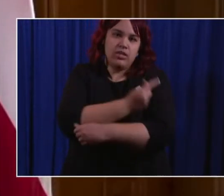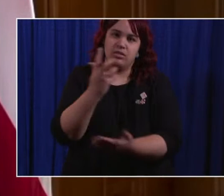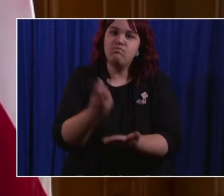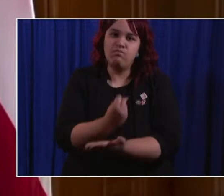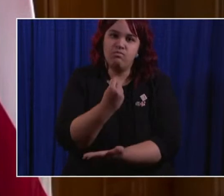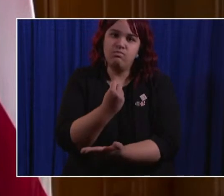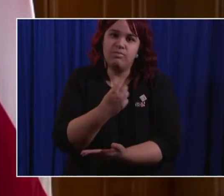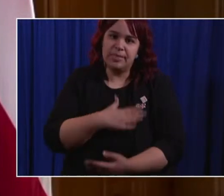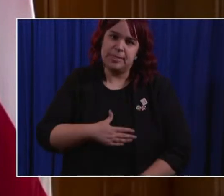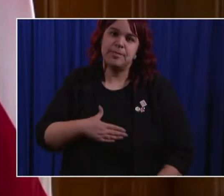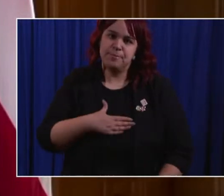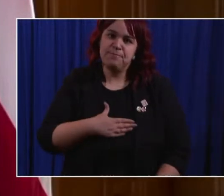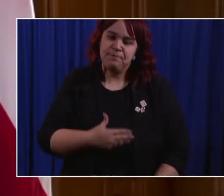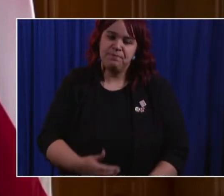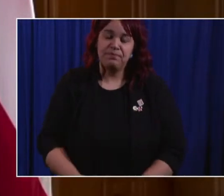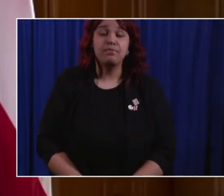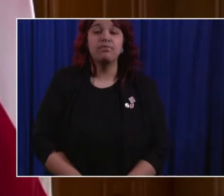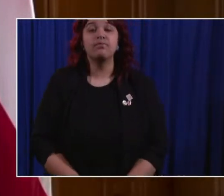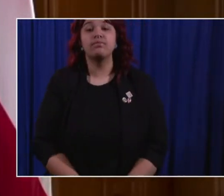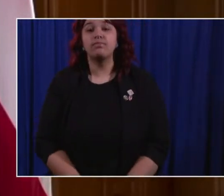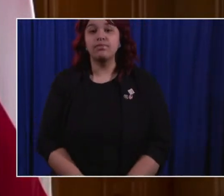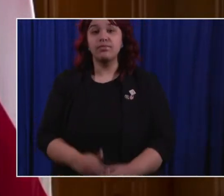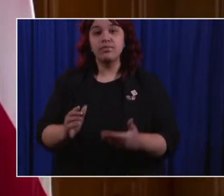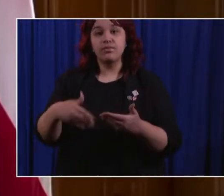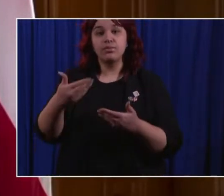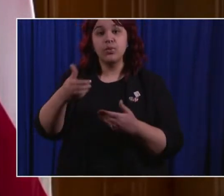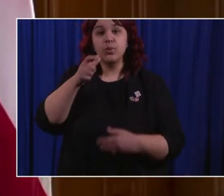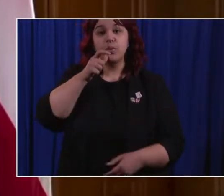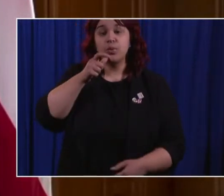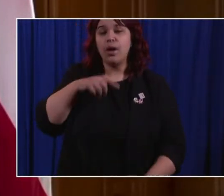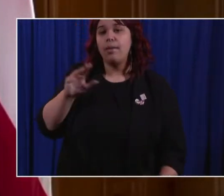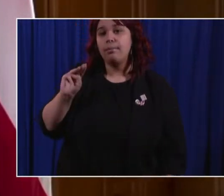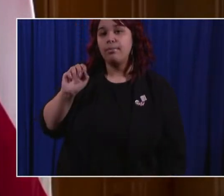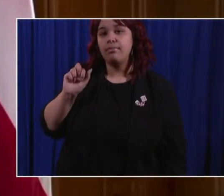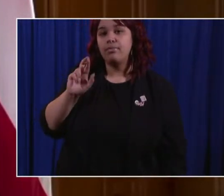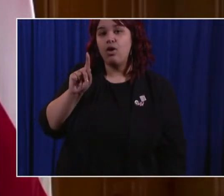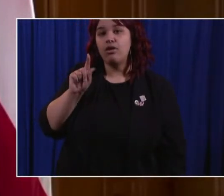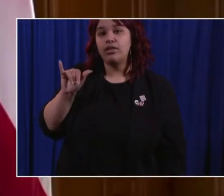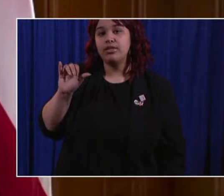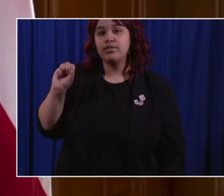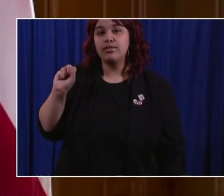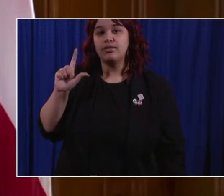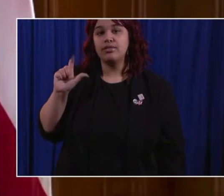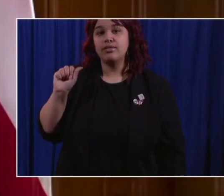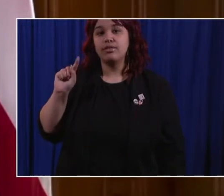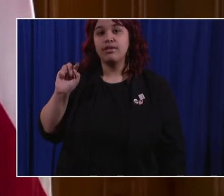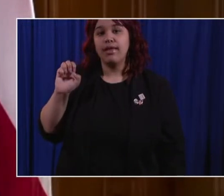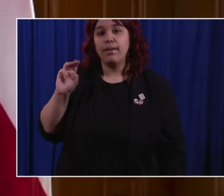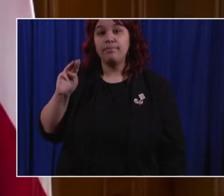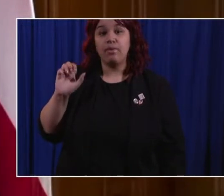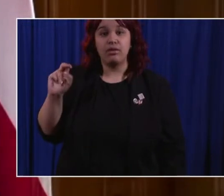Next question is from Marty Schladen at the Ohio Capitol Journal. Hi, Governor. Marty.